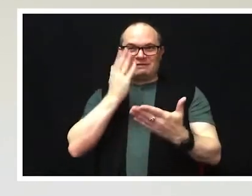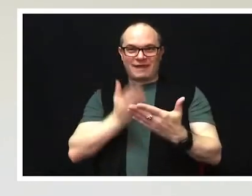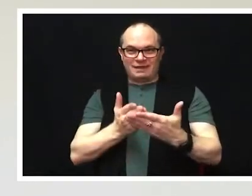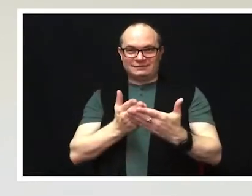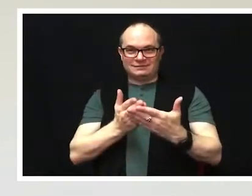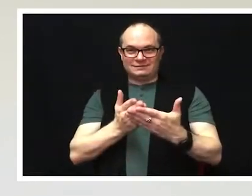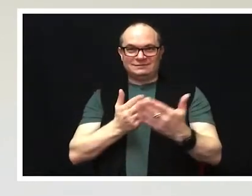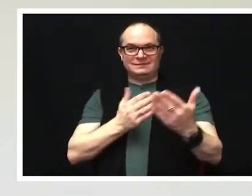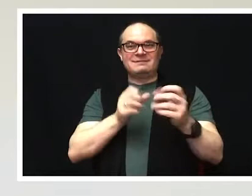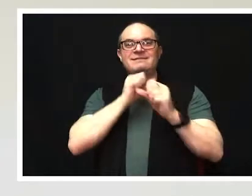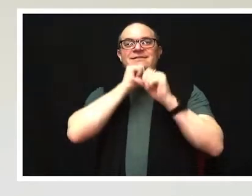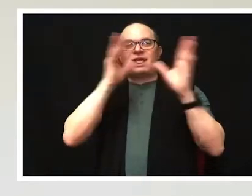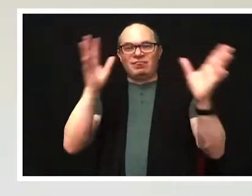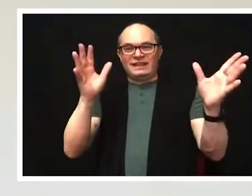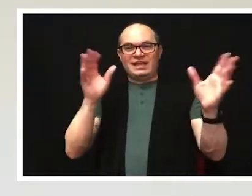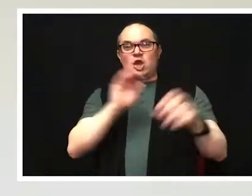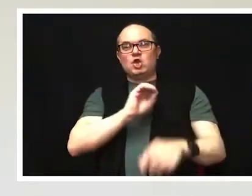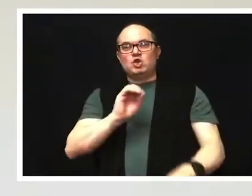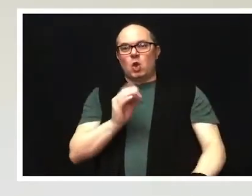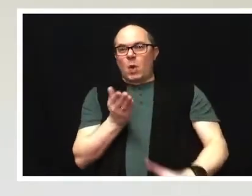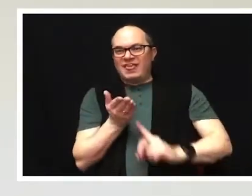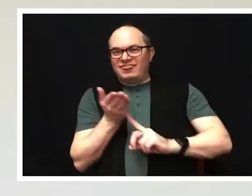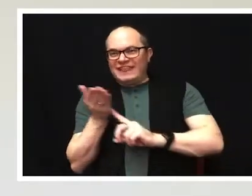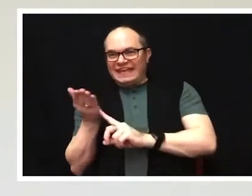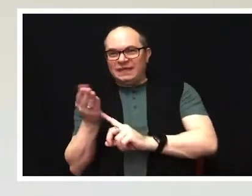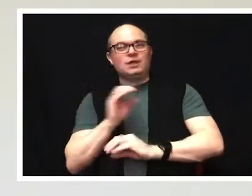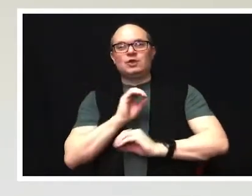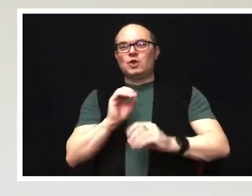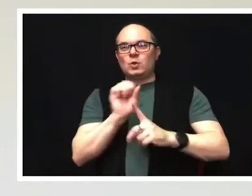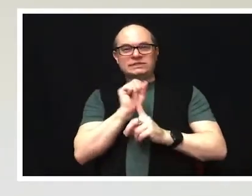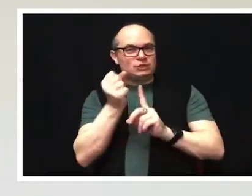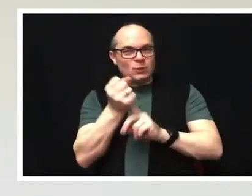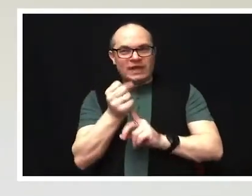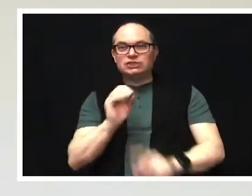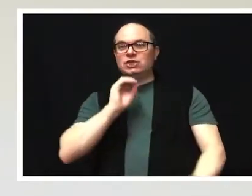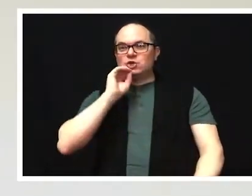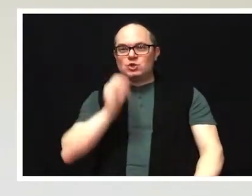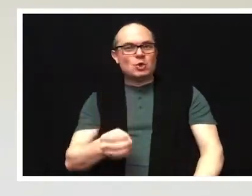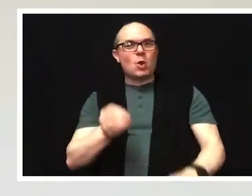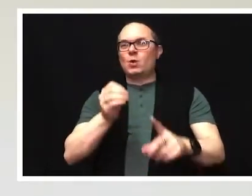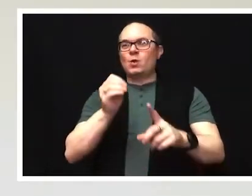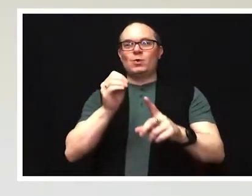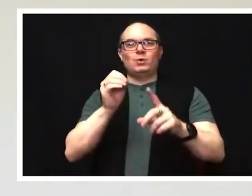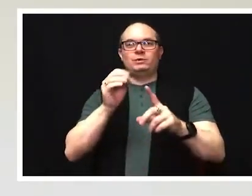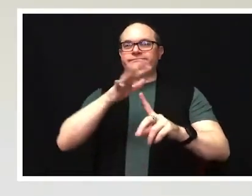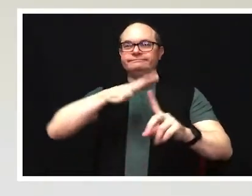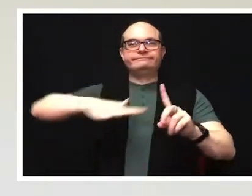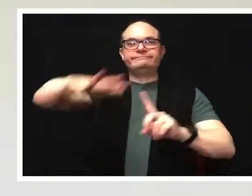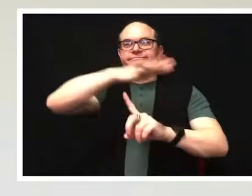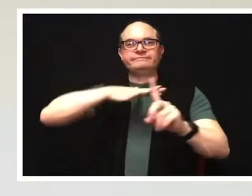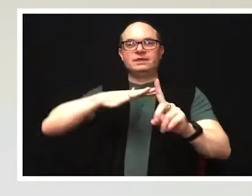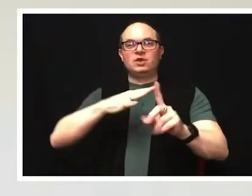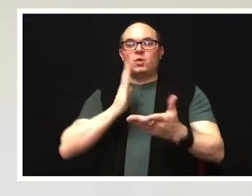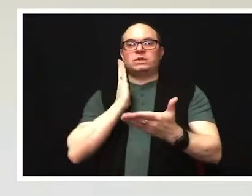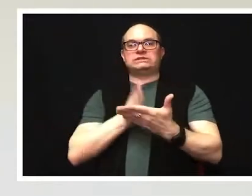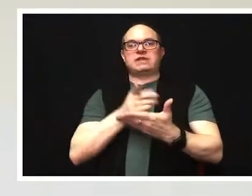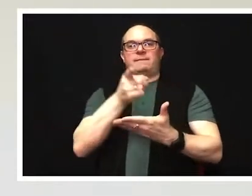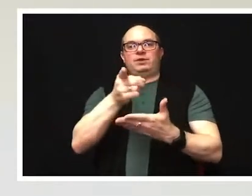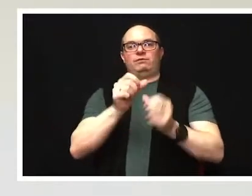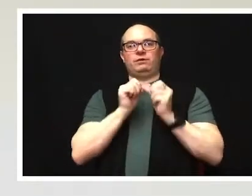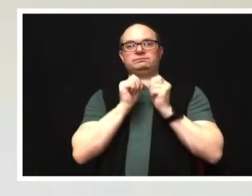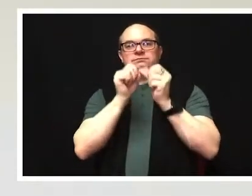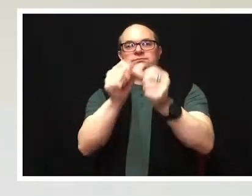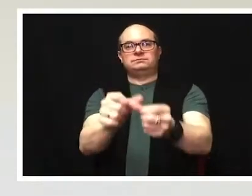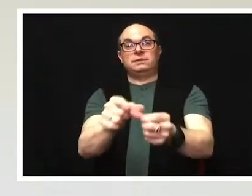fact that nothing, no thing, no situation, no circumstance will stop you from moving